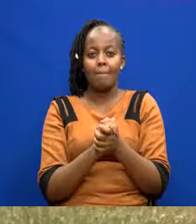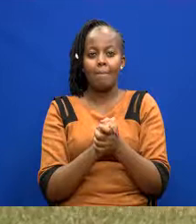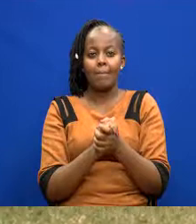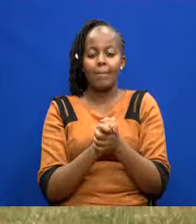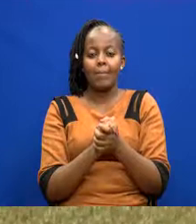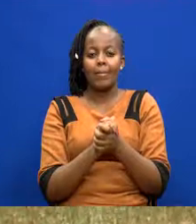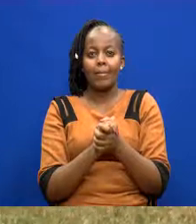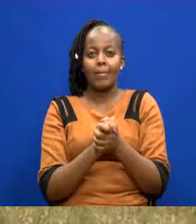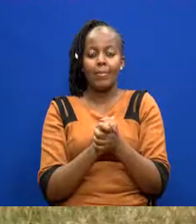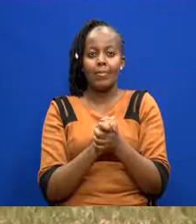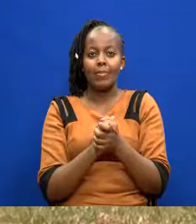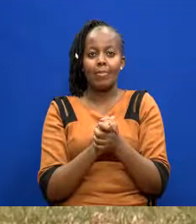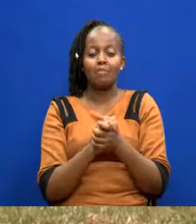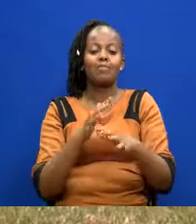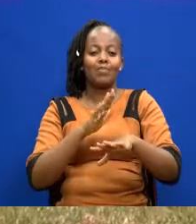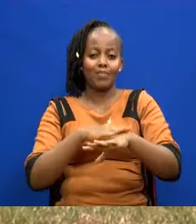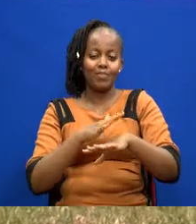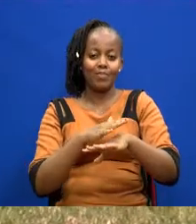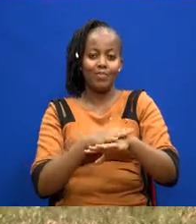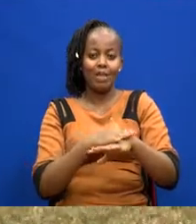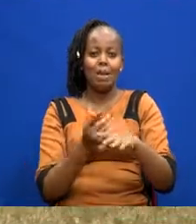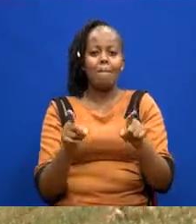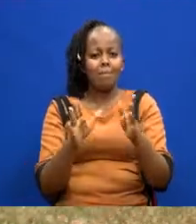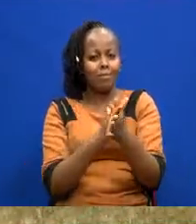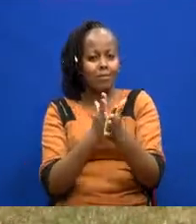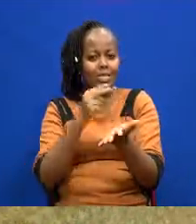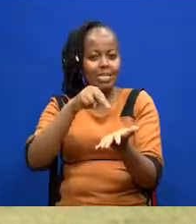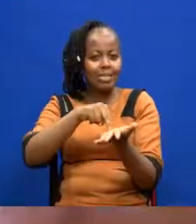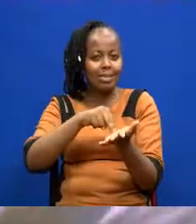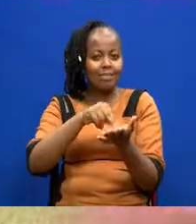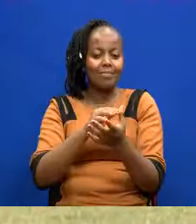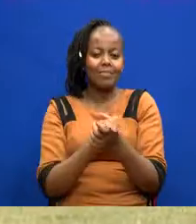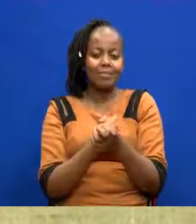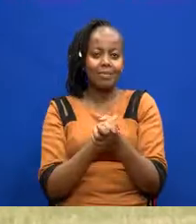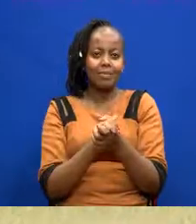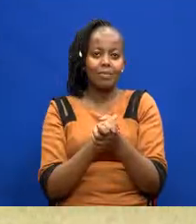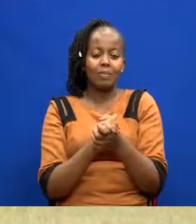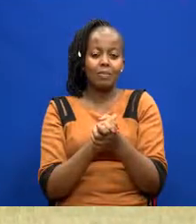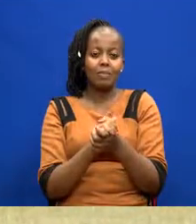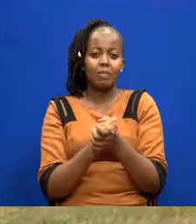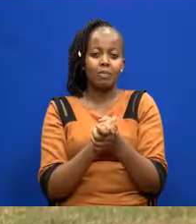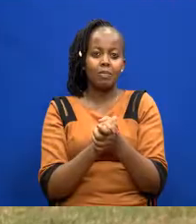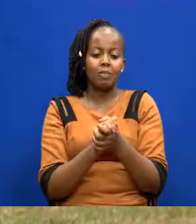Good, wrap your hands on. Oh, brilliant, I love that tackle. Quickly get back on your feet. Someone next is coming.